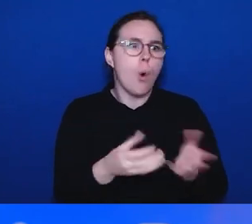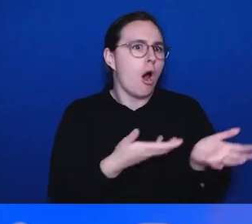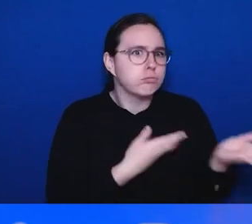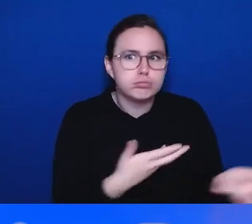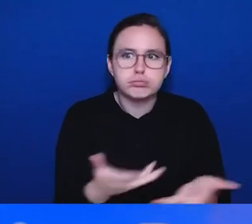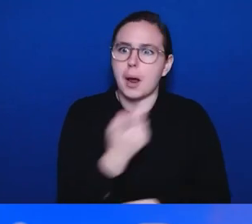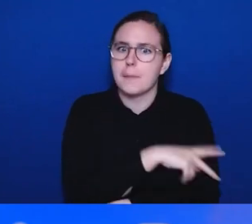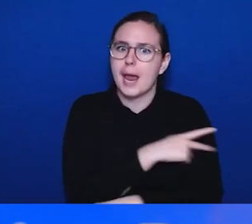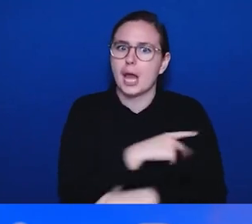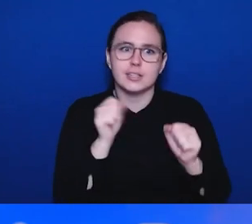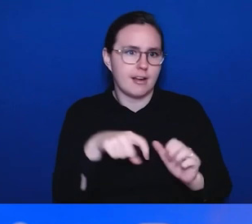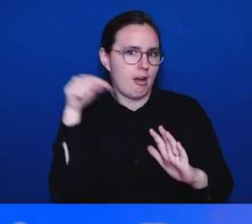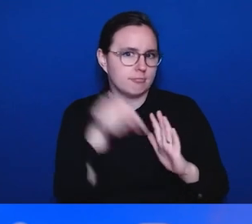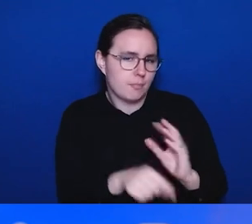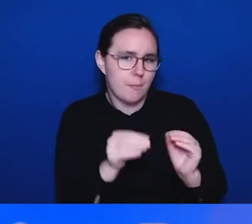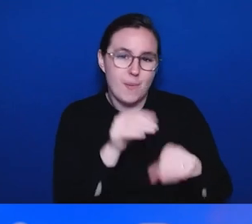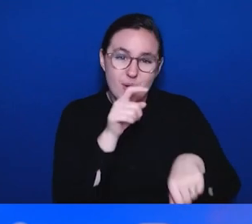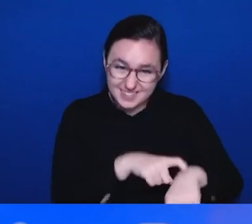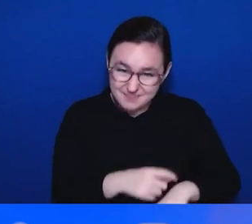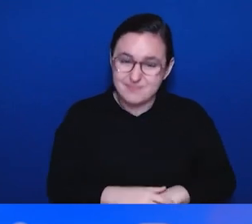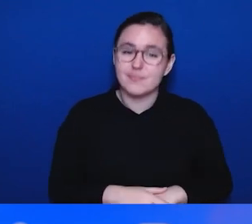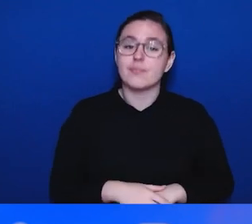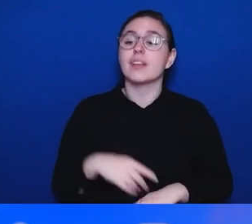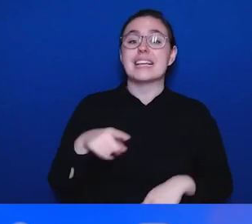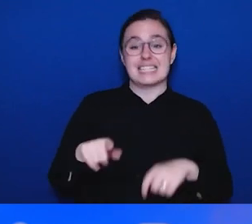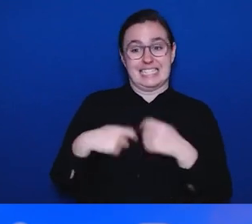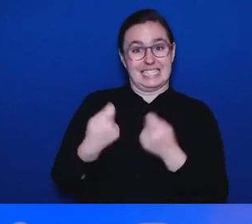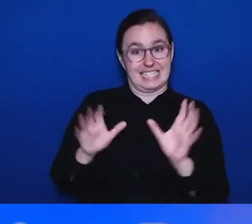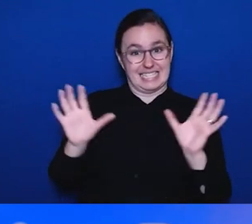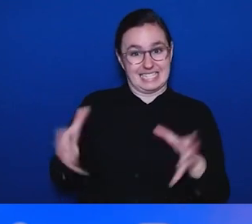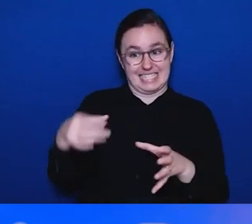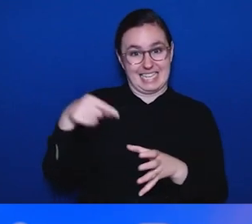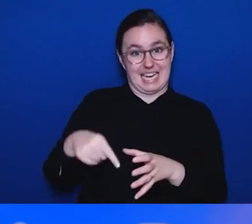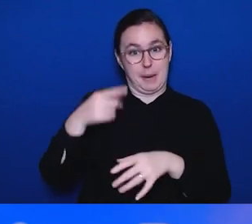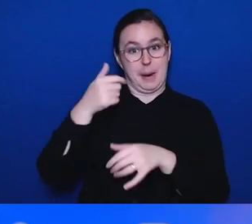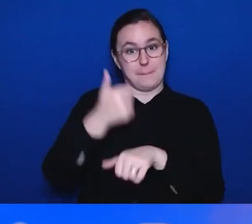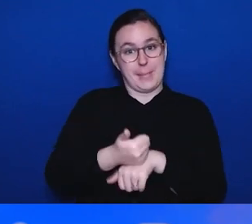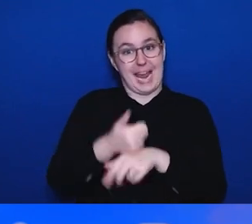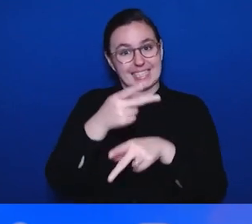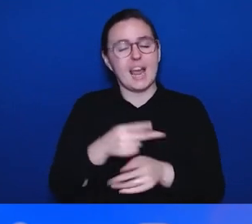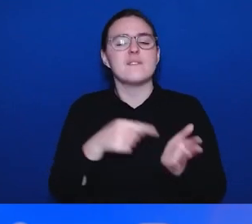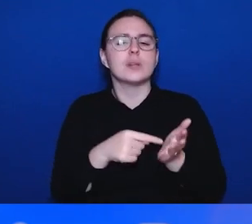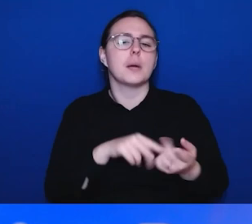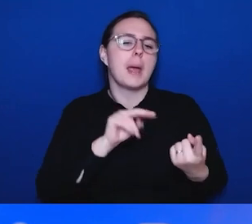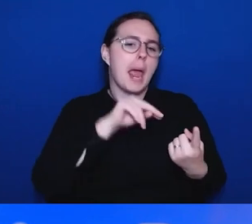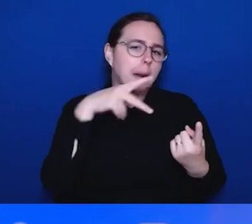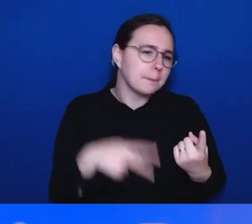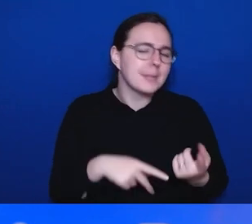when they come on and they work with those doctors, they can increase the number of patients that that doctor takes. We also have team-based